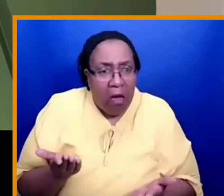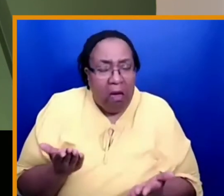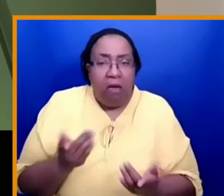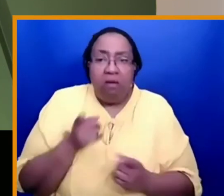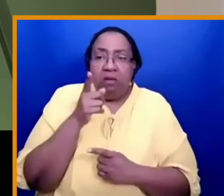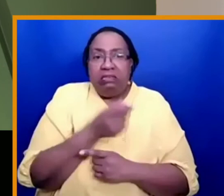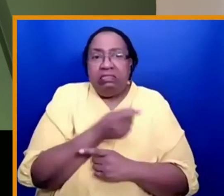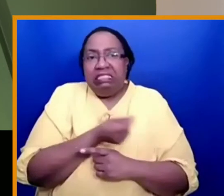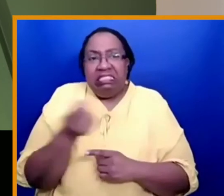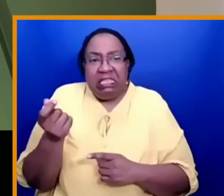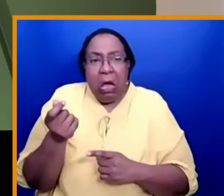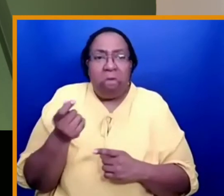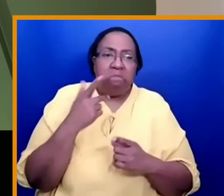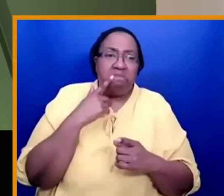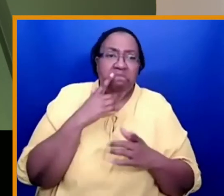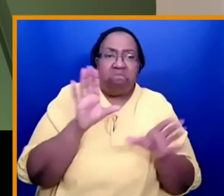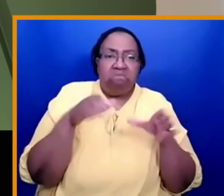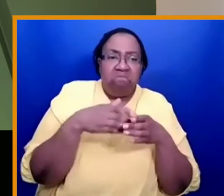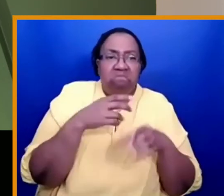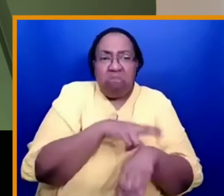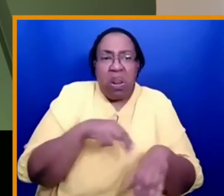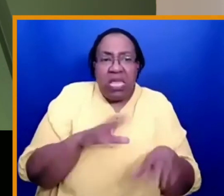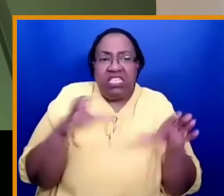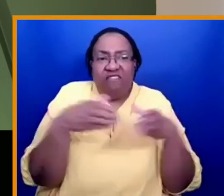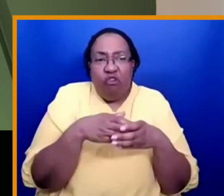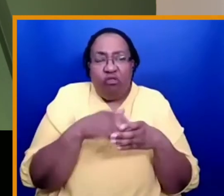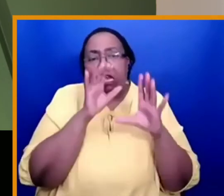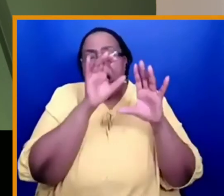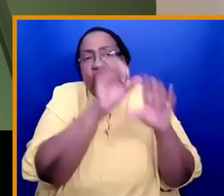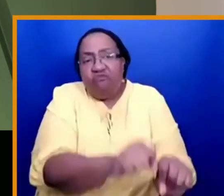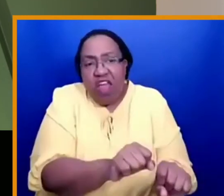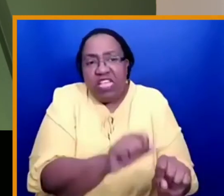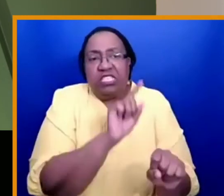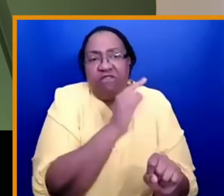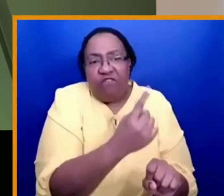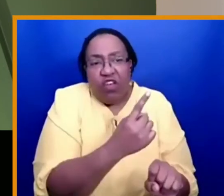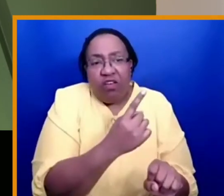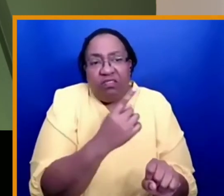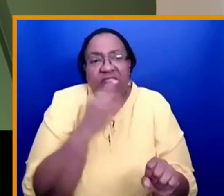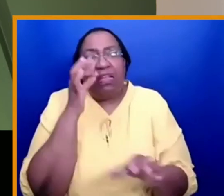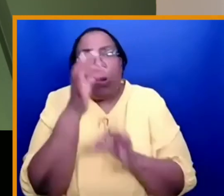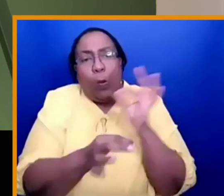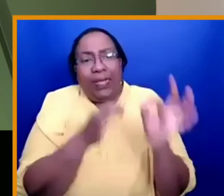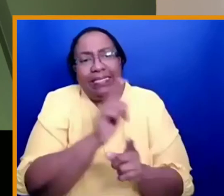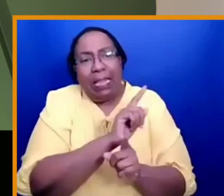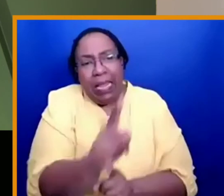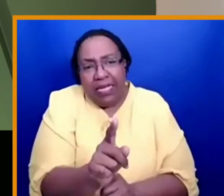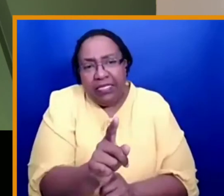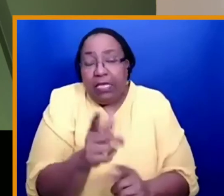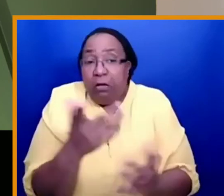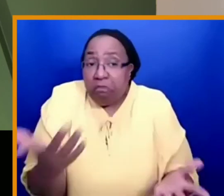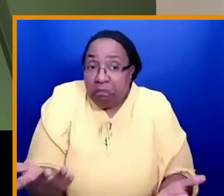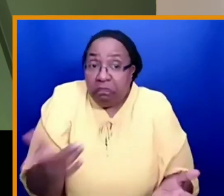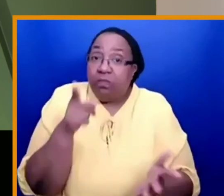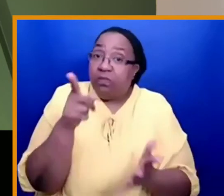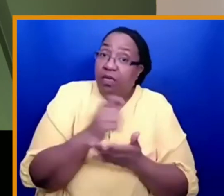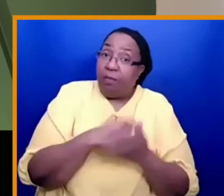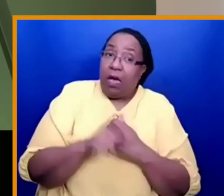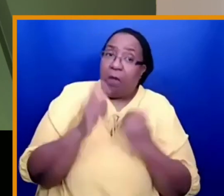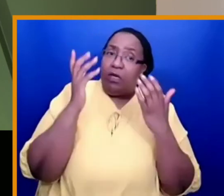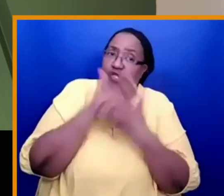arrest first and ask questions later, this does seriously concern me. Conference, fundamentally, our criminal